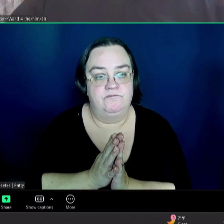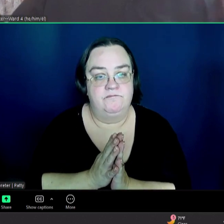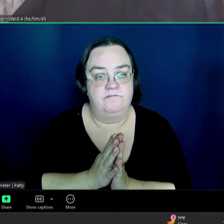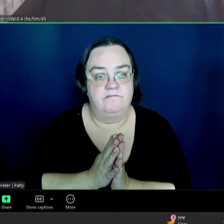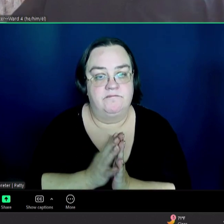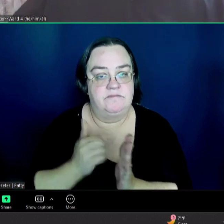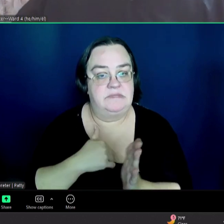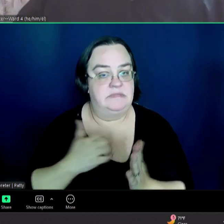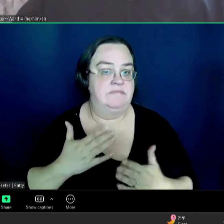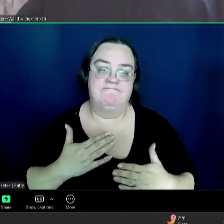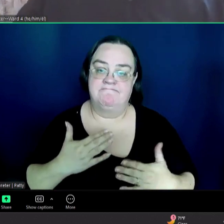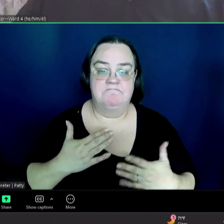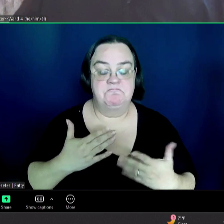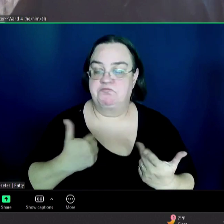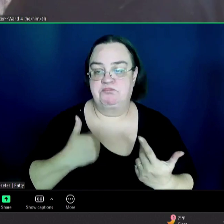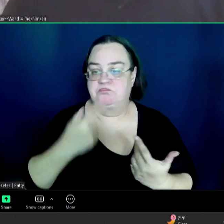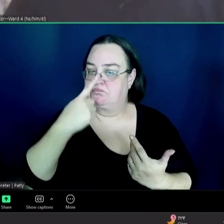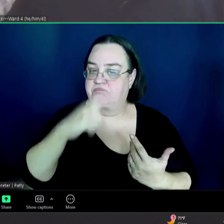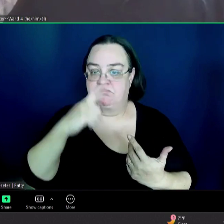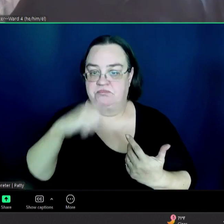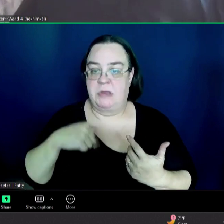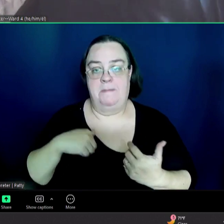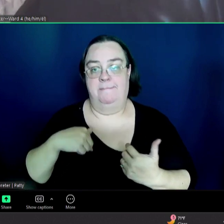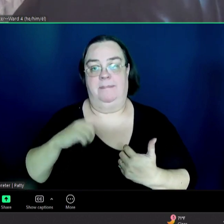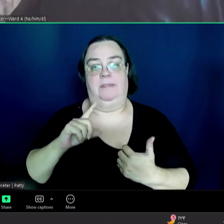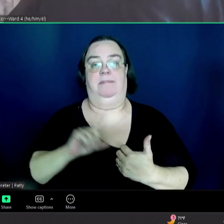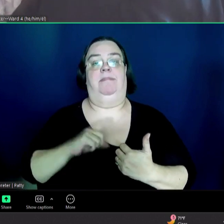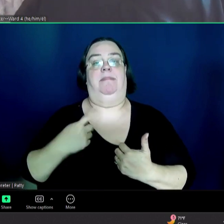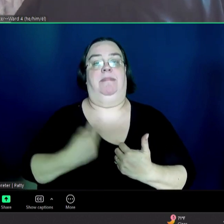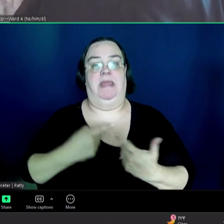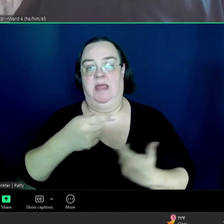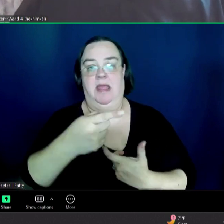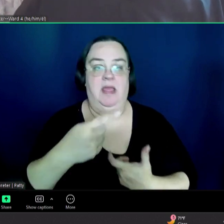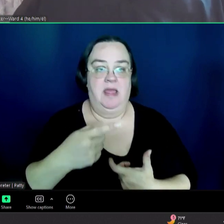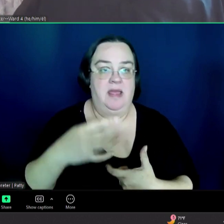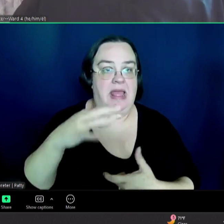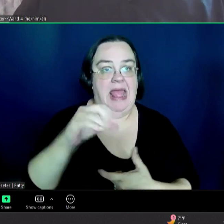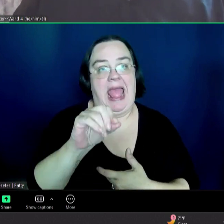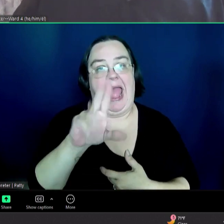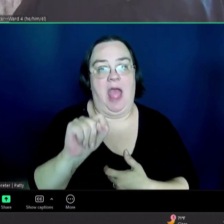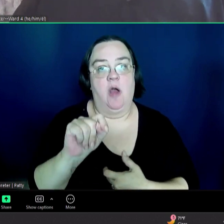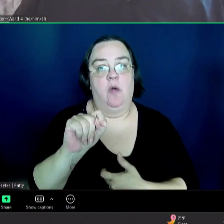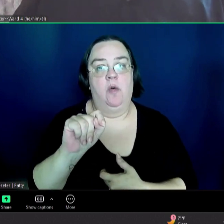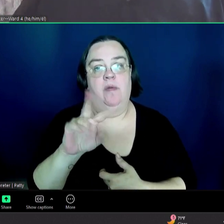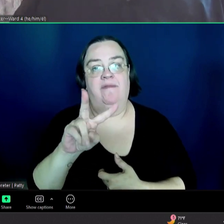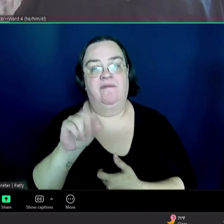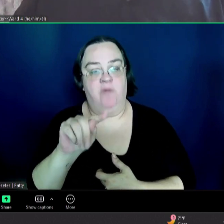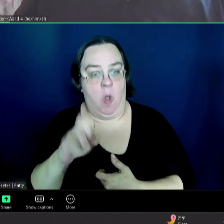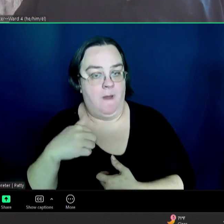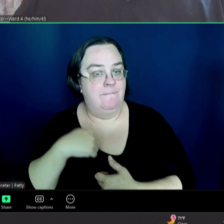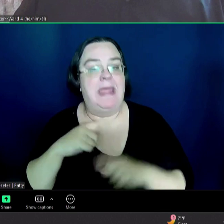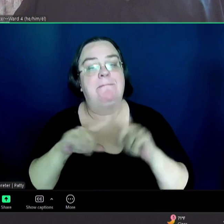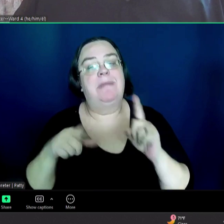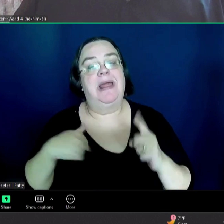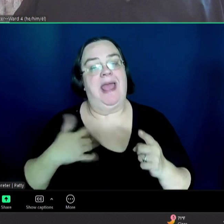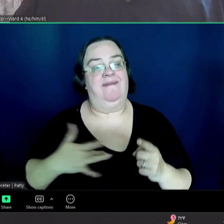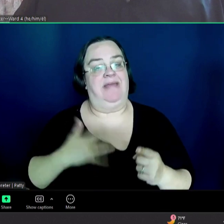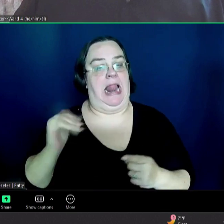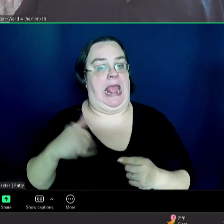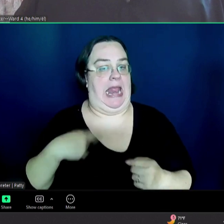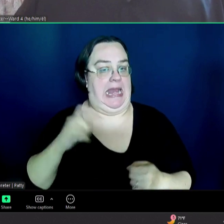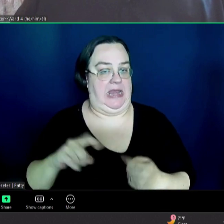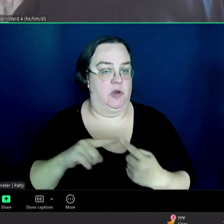be in the minority here and be outvoted, but I just needed to say this because we should